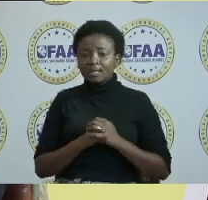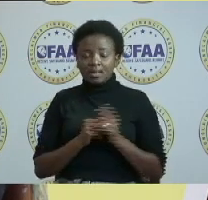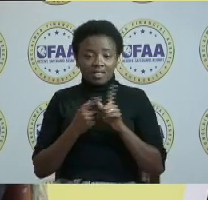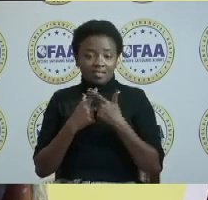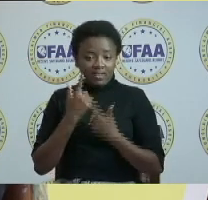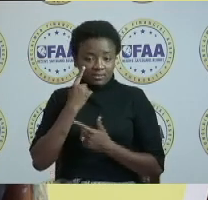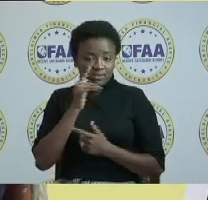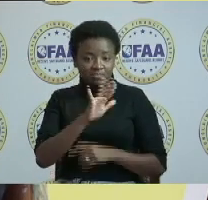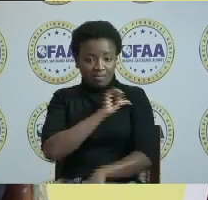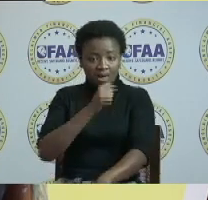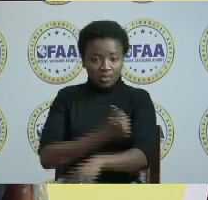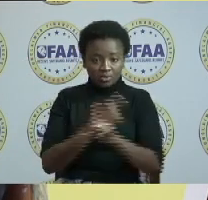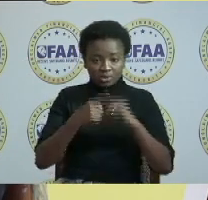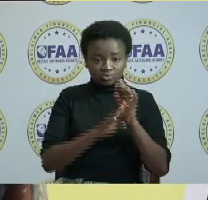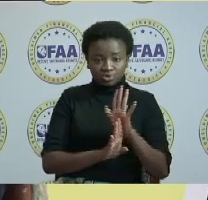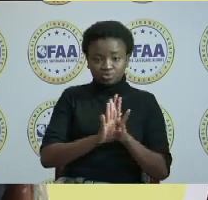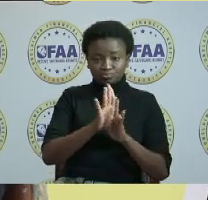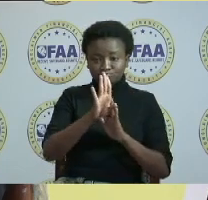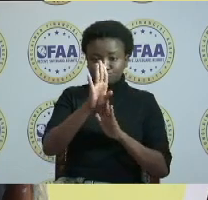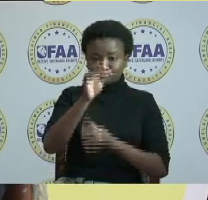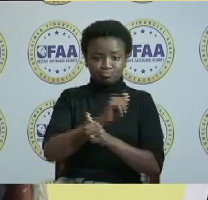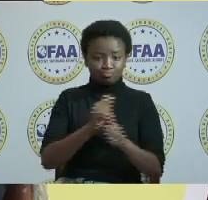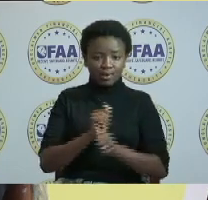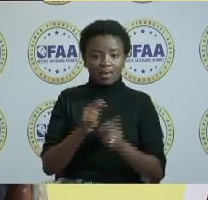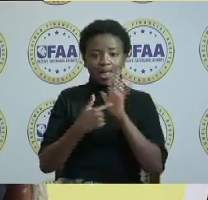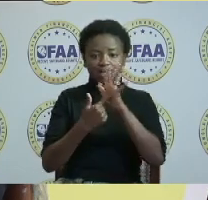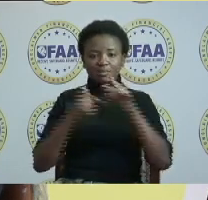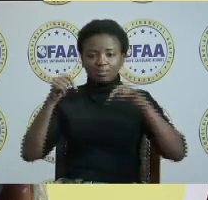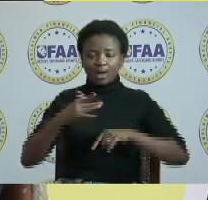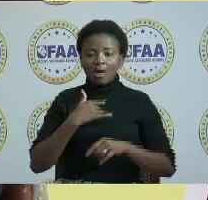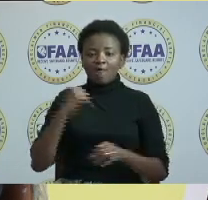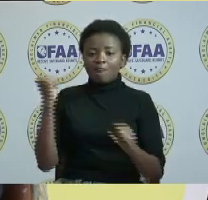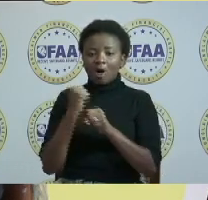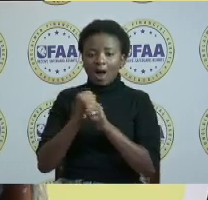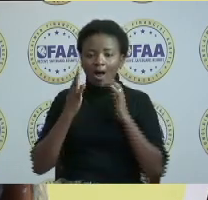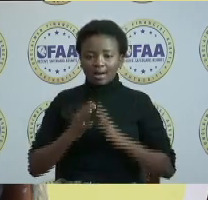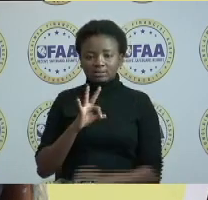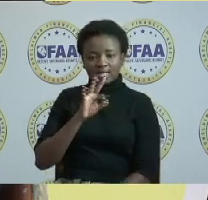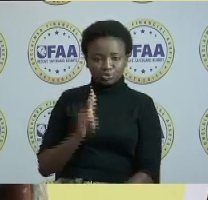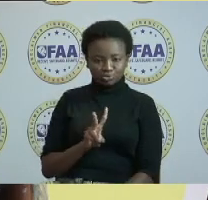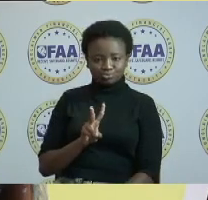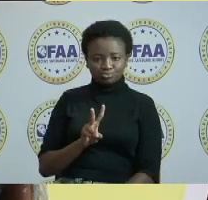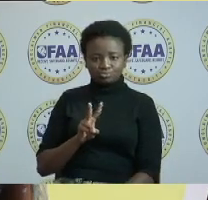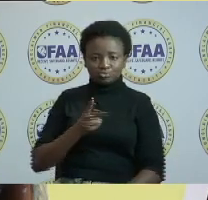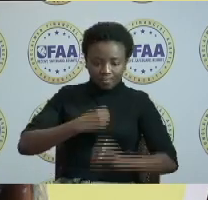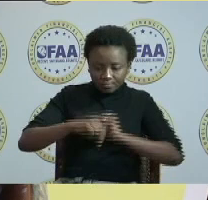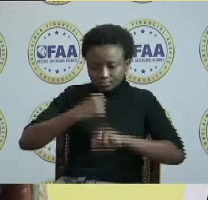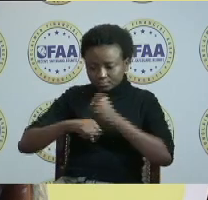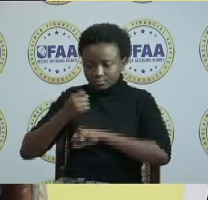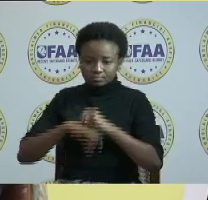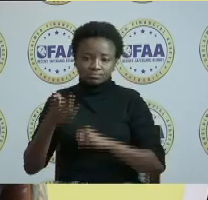grow in leaps and bounds. Right now, we have a staff complement of 32 staff who are dealing with the operations of the